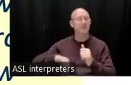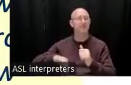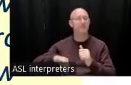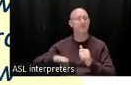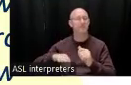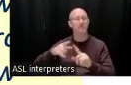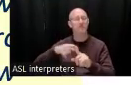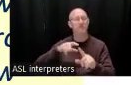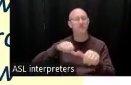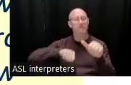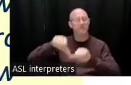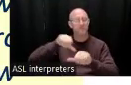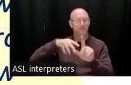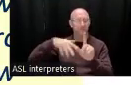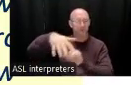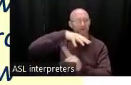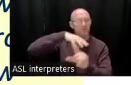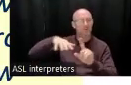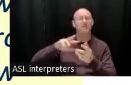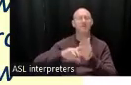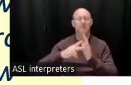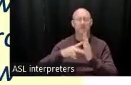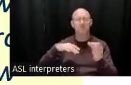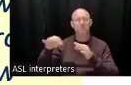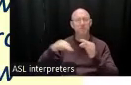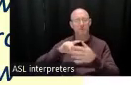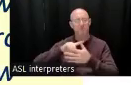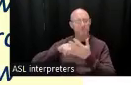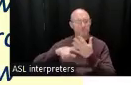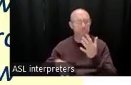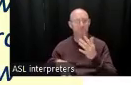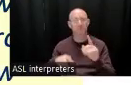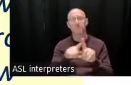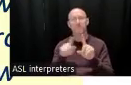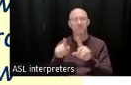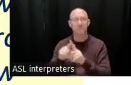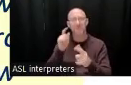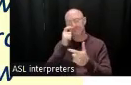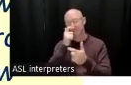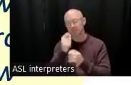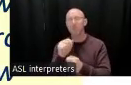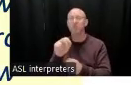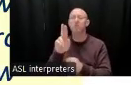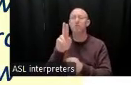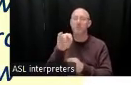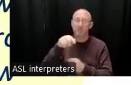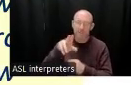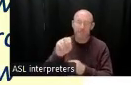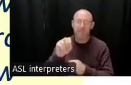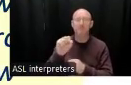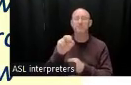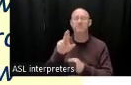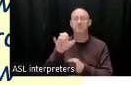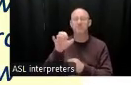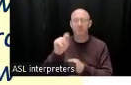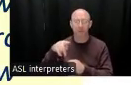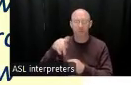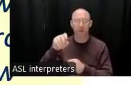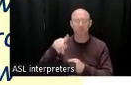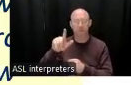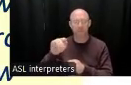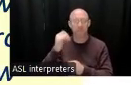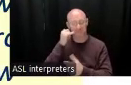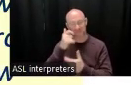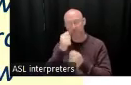scientific environment. So they want you to describe those features. They're also interested in unique subject populations where applicable. So what is